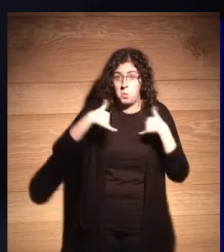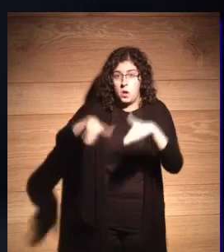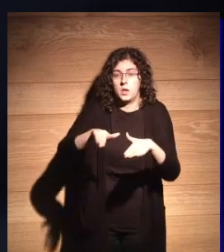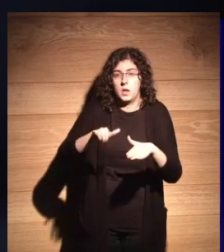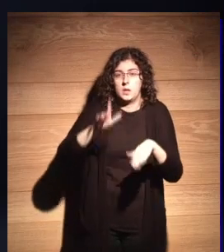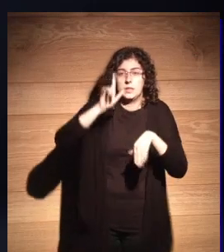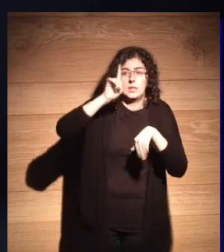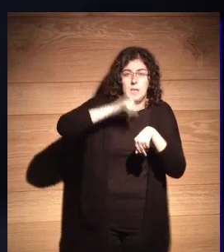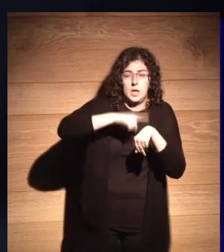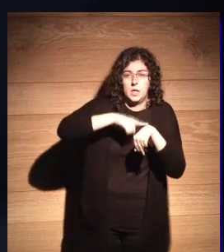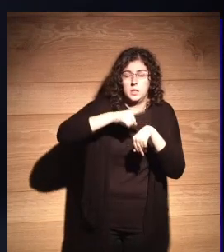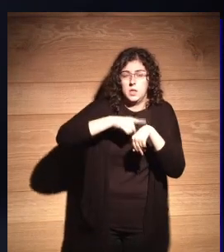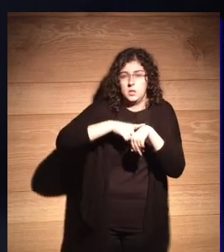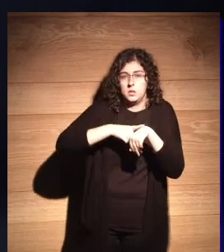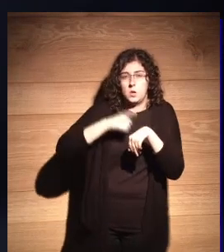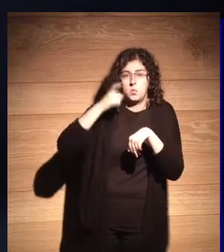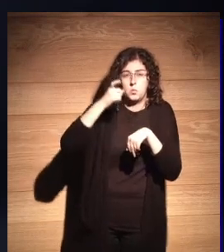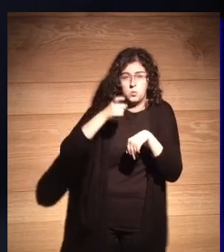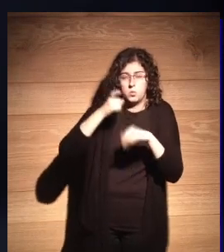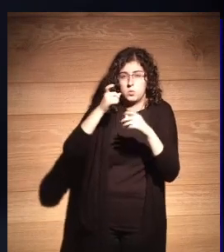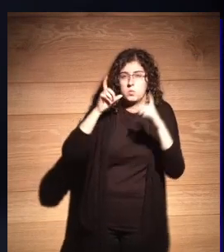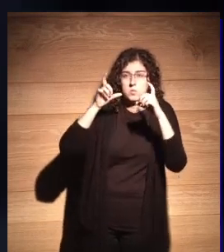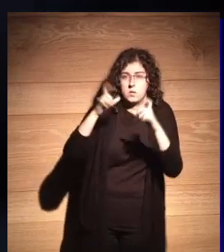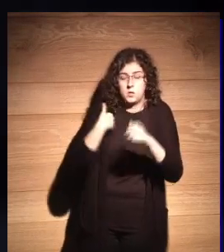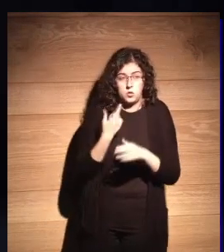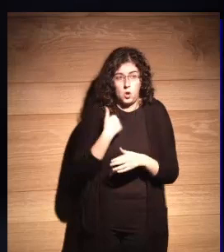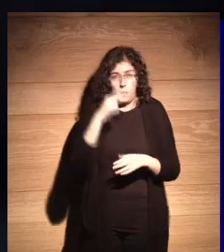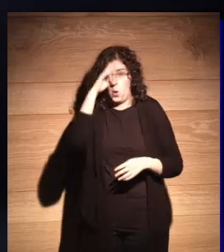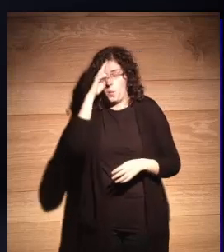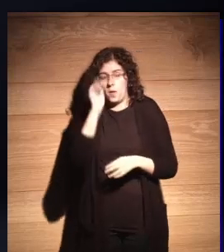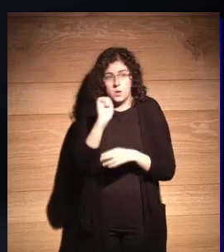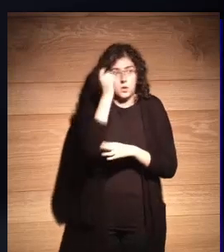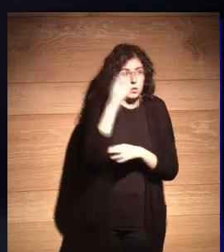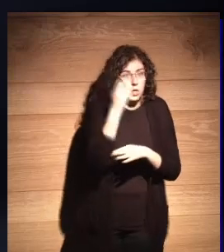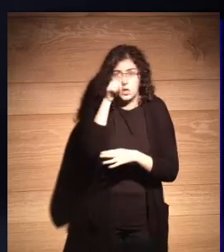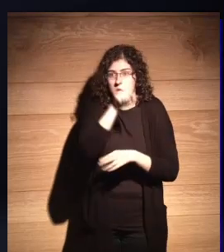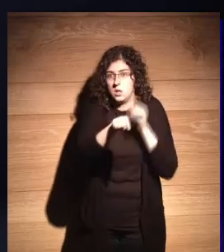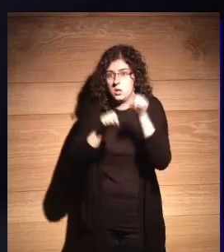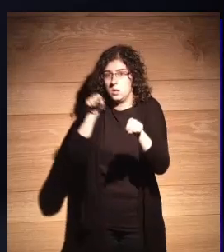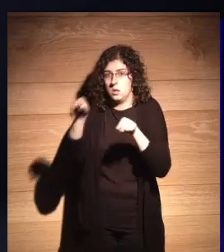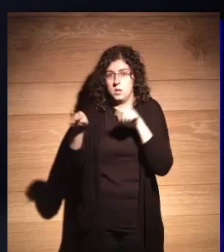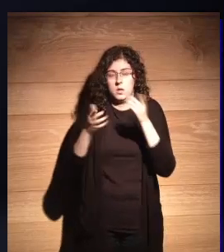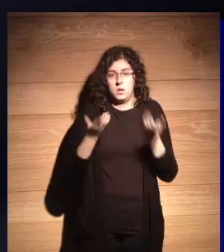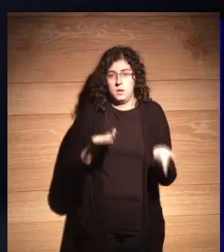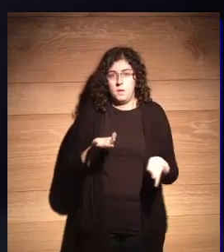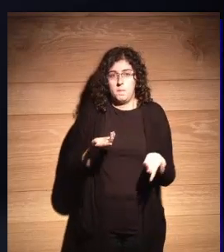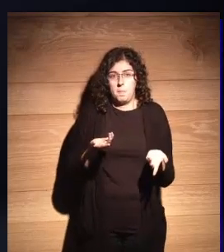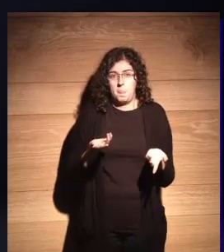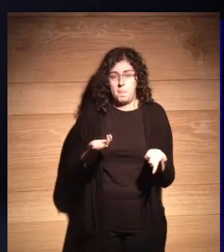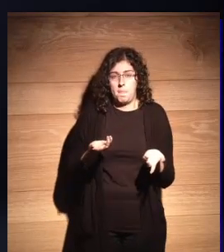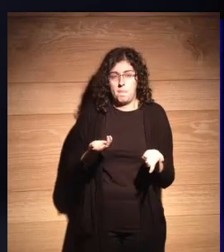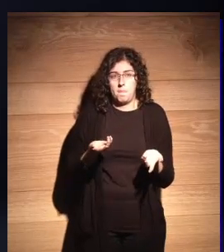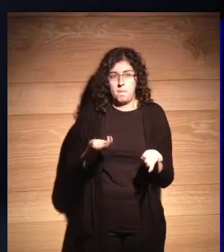worrying about, oh, I have to get this, I have to get that, and I have to have a certain